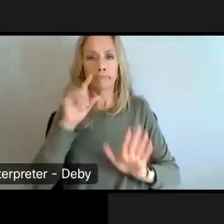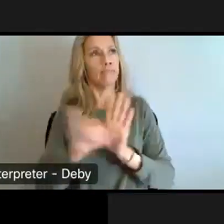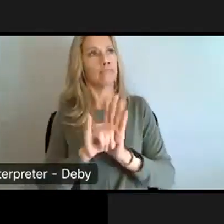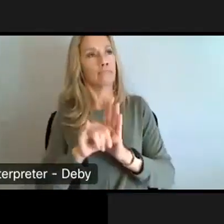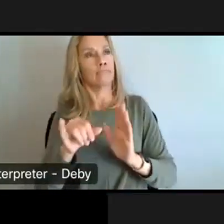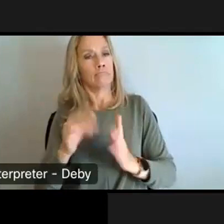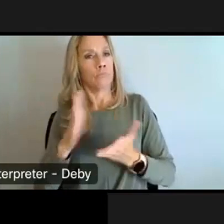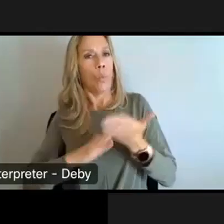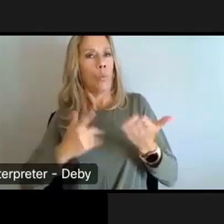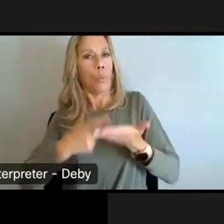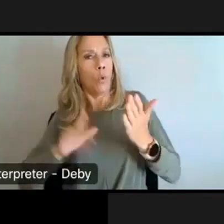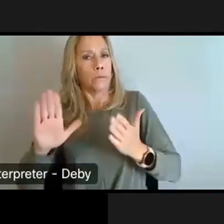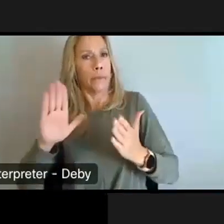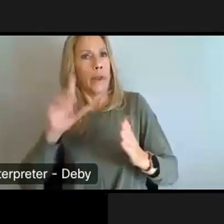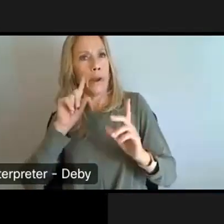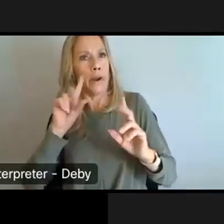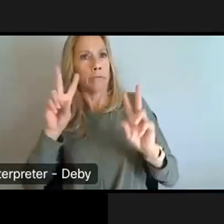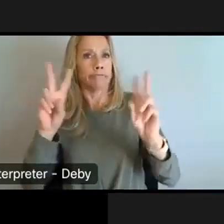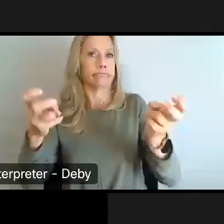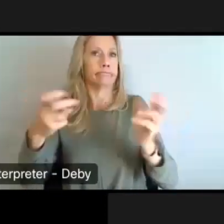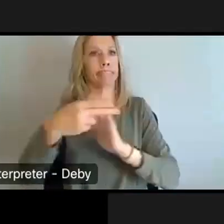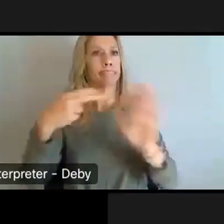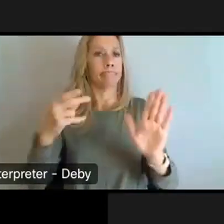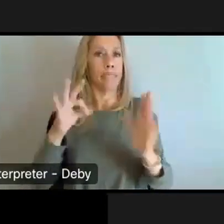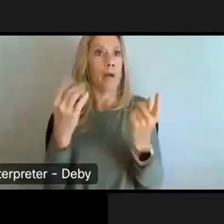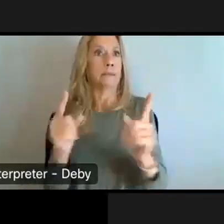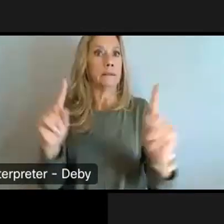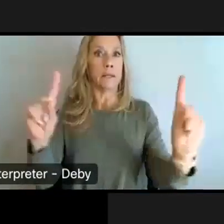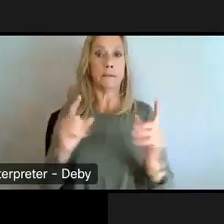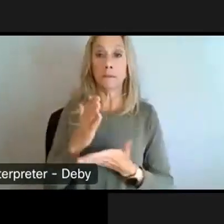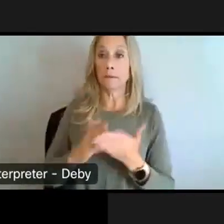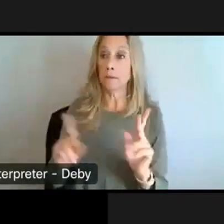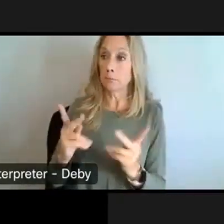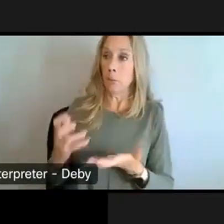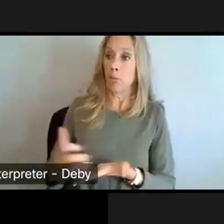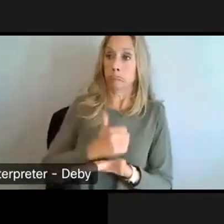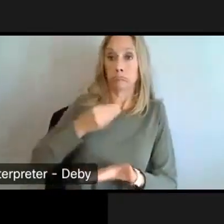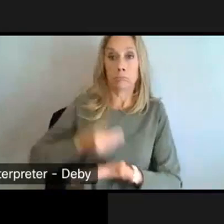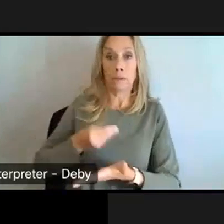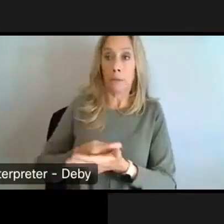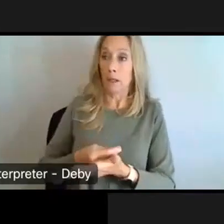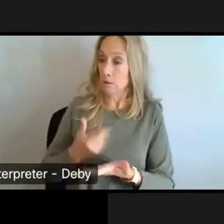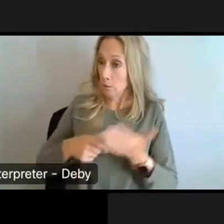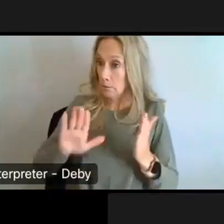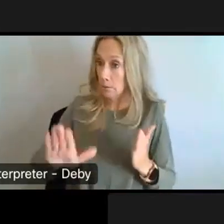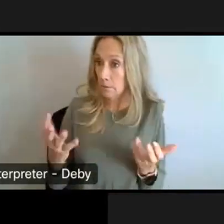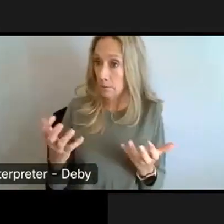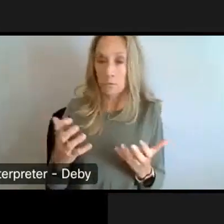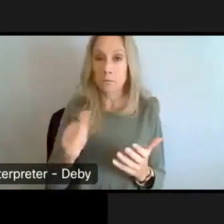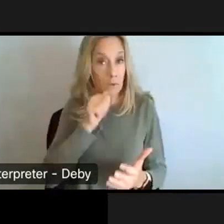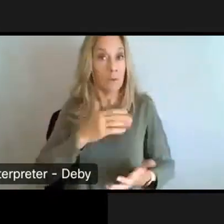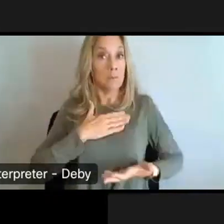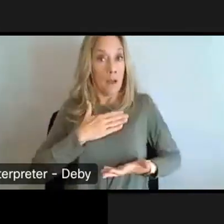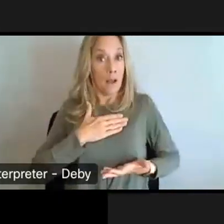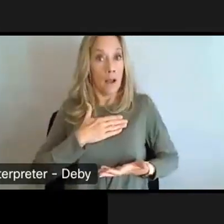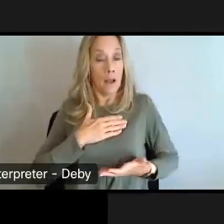success. I've even met people that, their sense of purpose is to make money because that's what they want to do. And while that wasn't what I